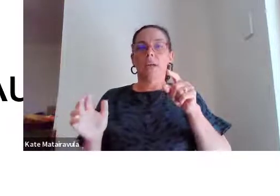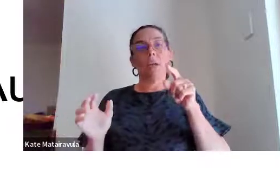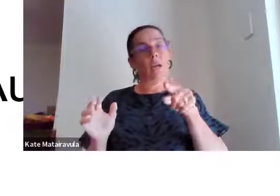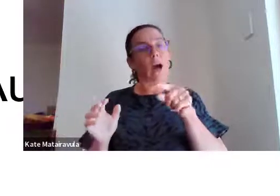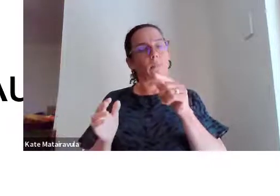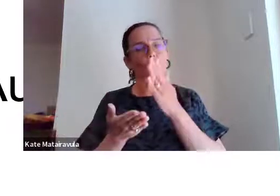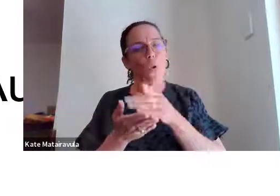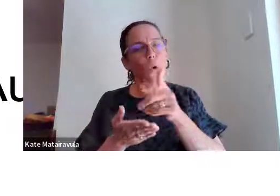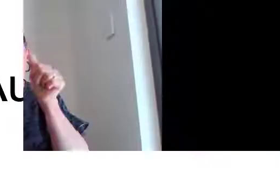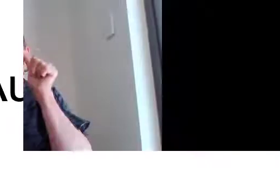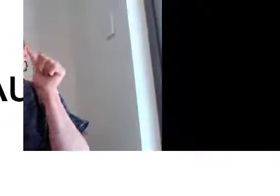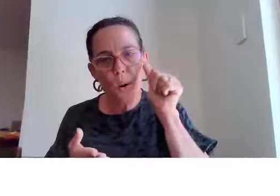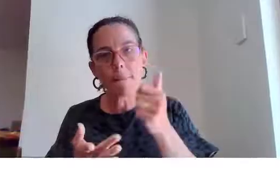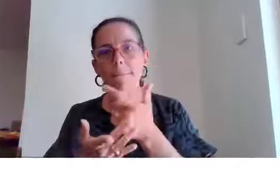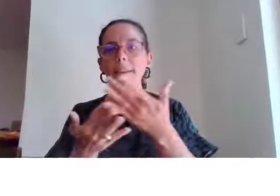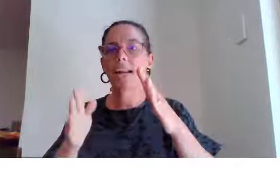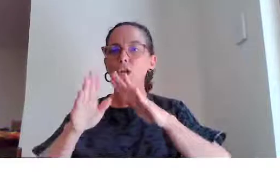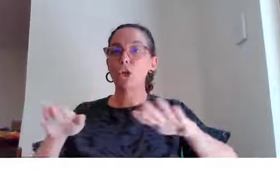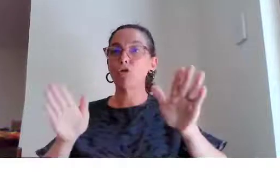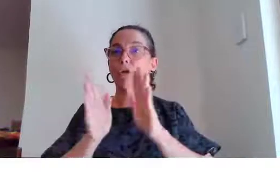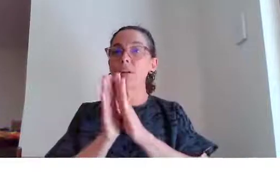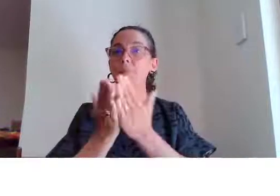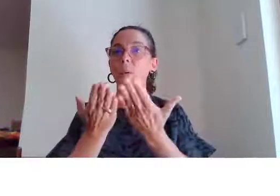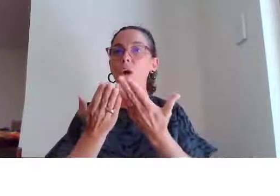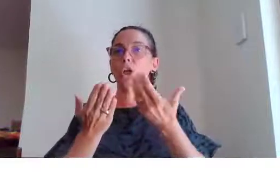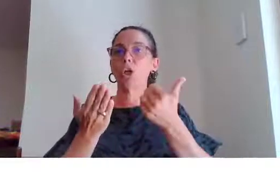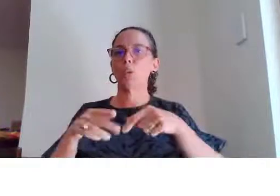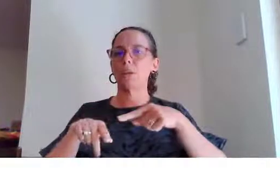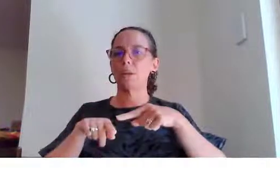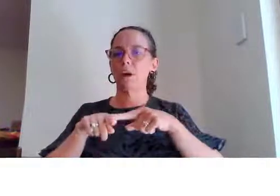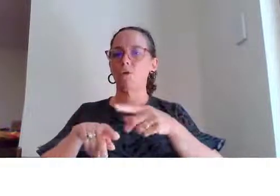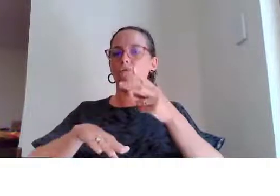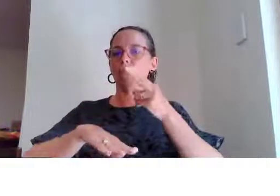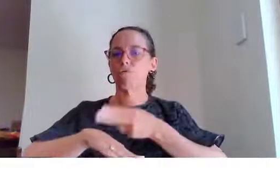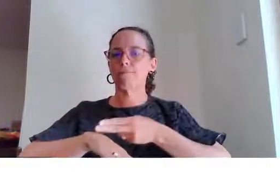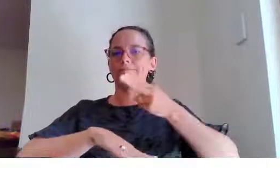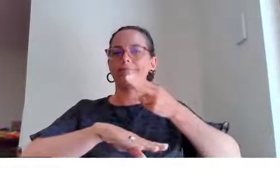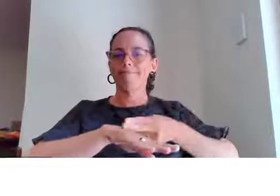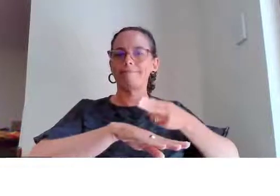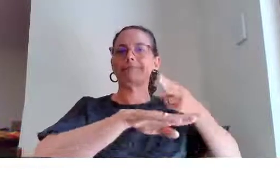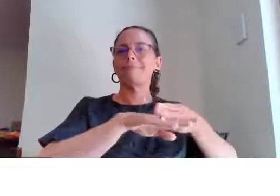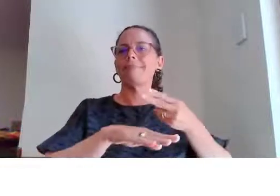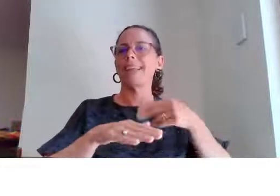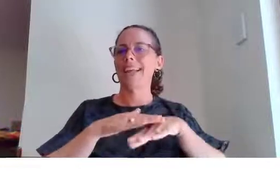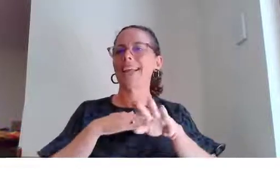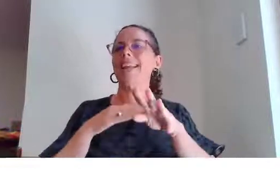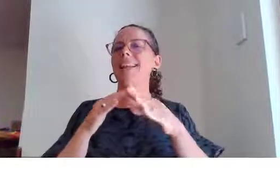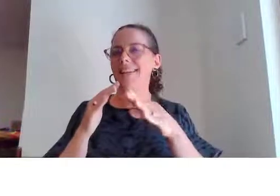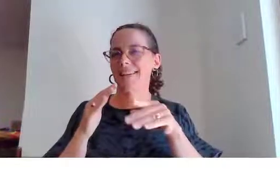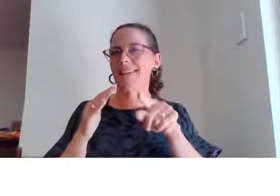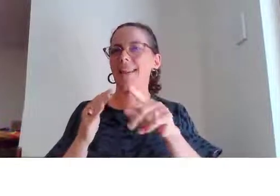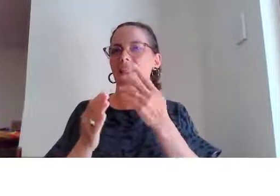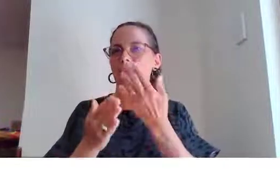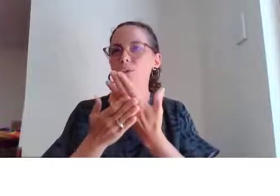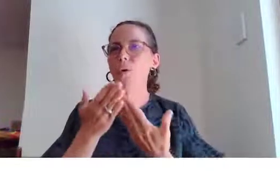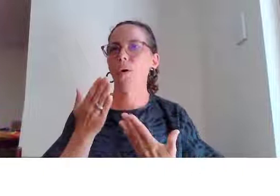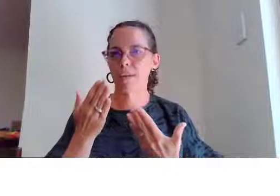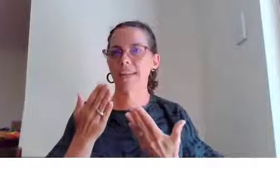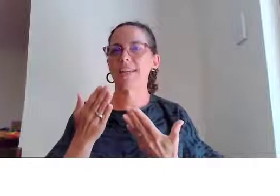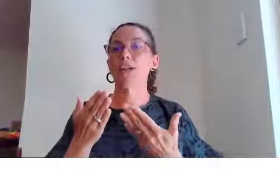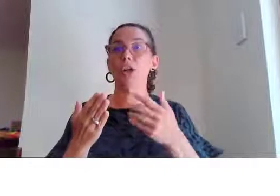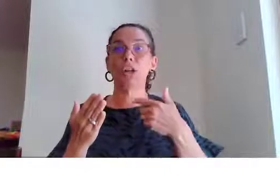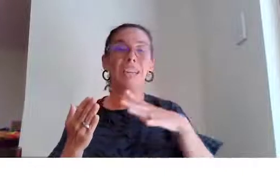the two and improve the literacy. So I'm sure you're all aware that there are many children's books actually rely on a lot of rhythm and